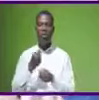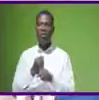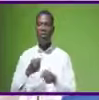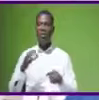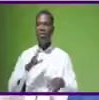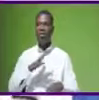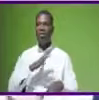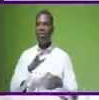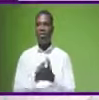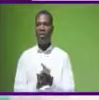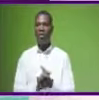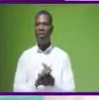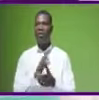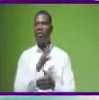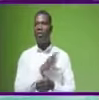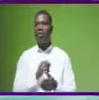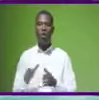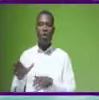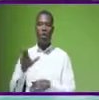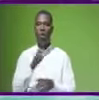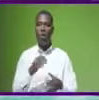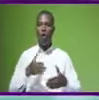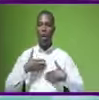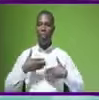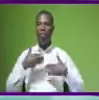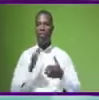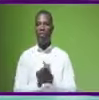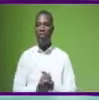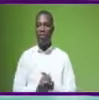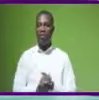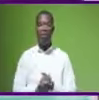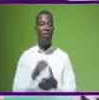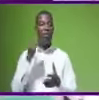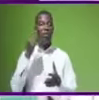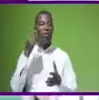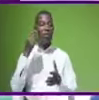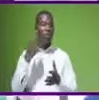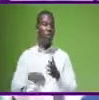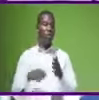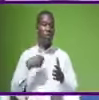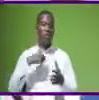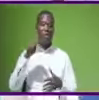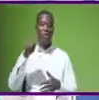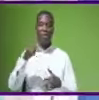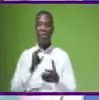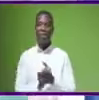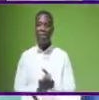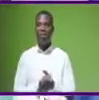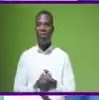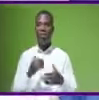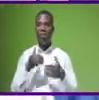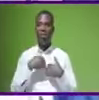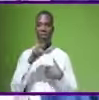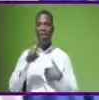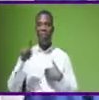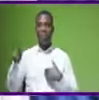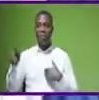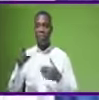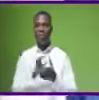fefefe na ye nyina ne nje dia meshishana no amen ya wa mpp